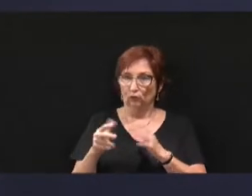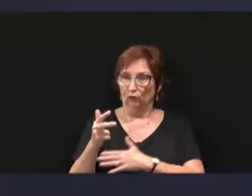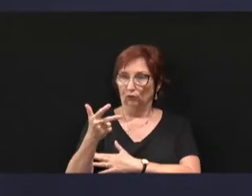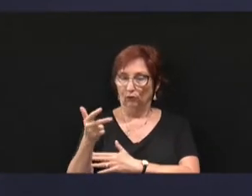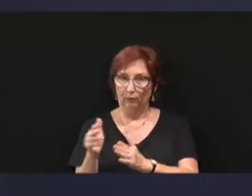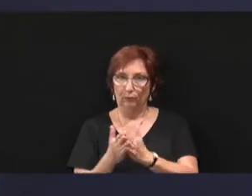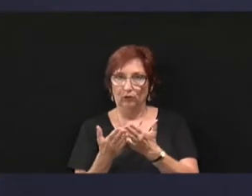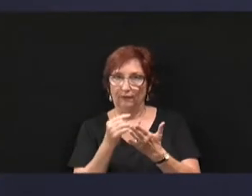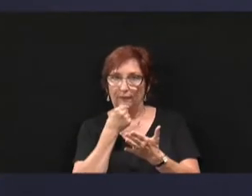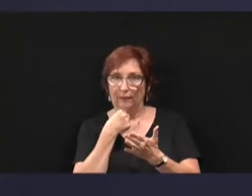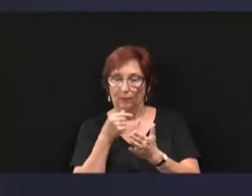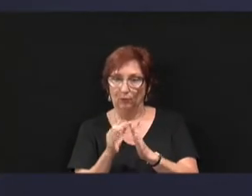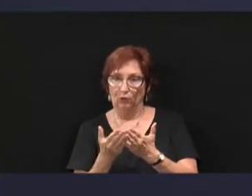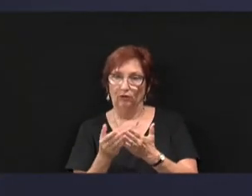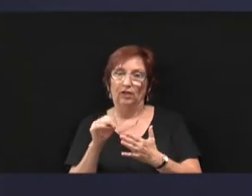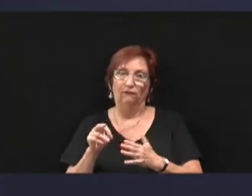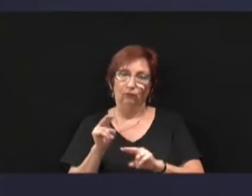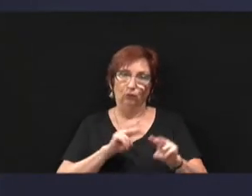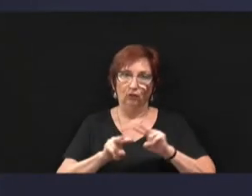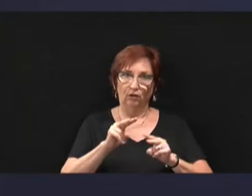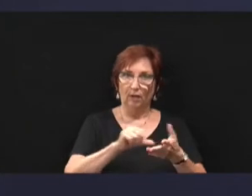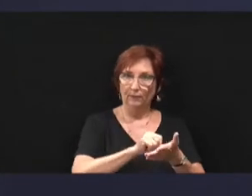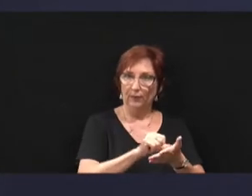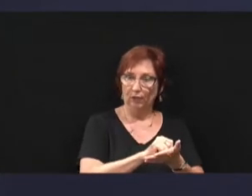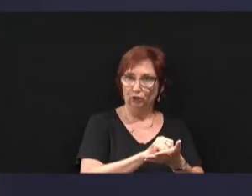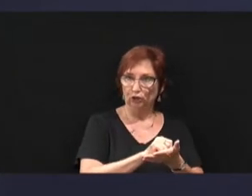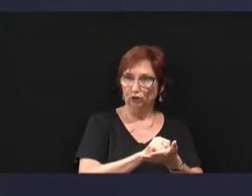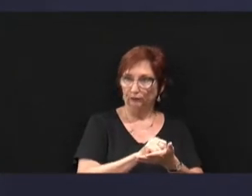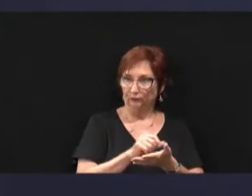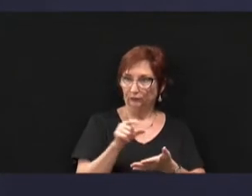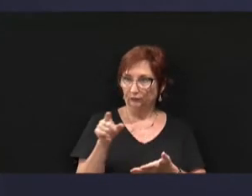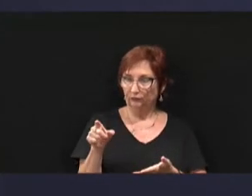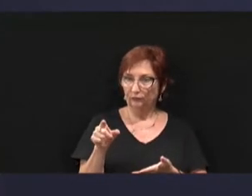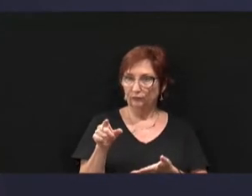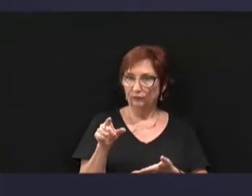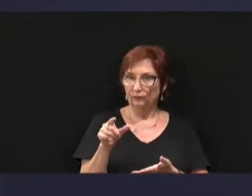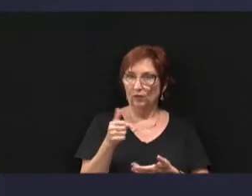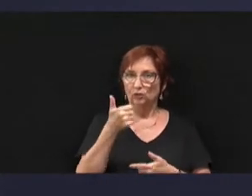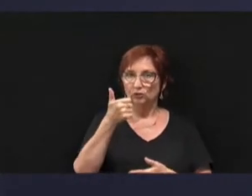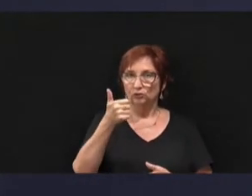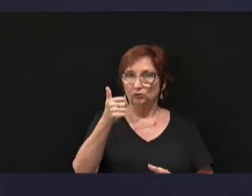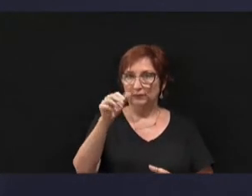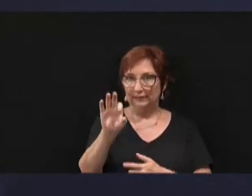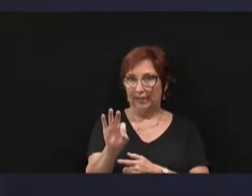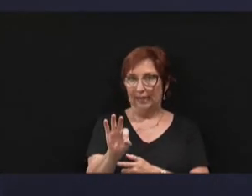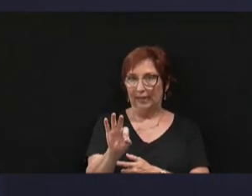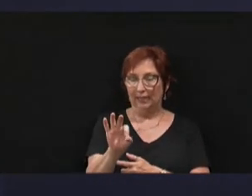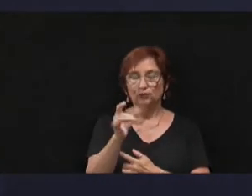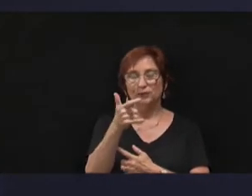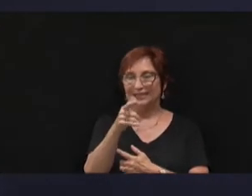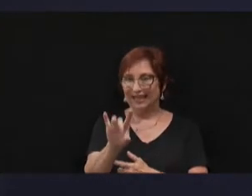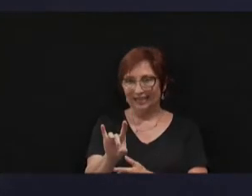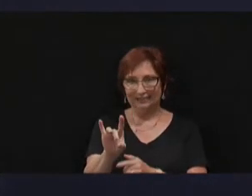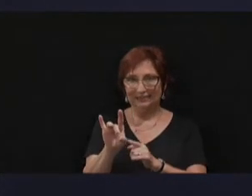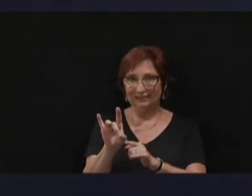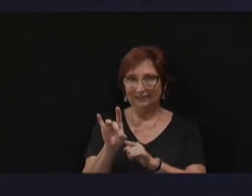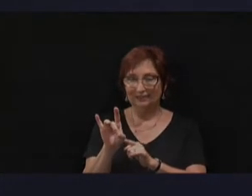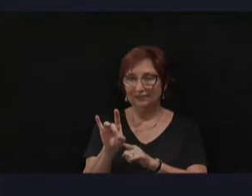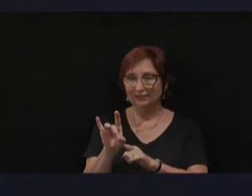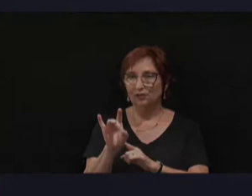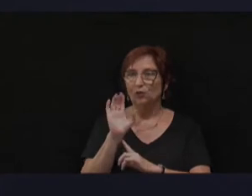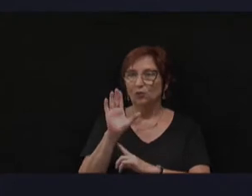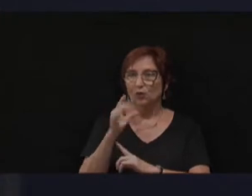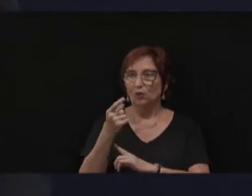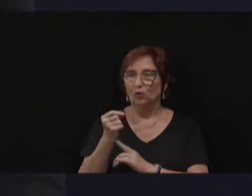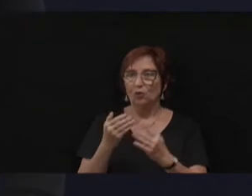If you look on page, I think it's 28, we're going to go through